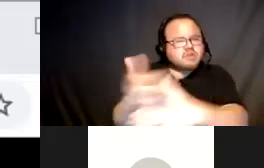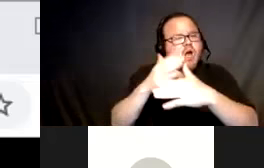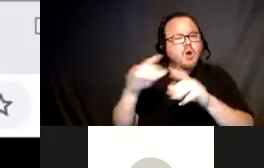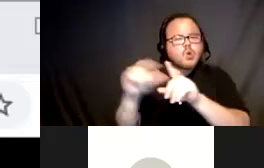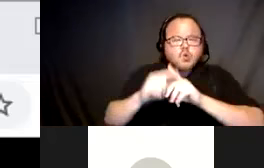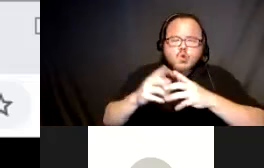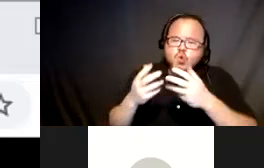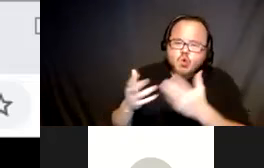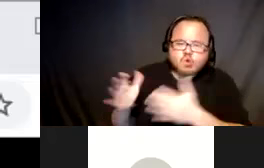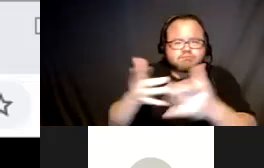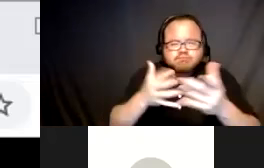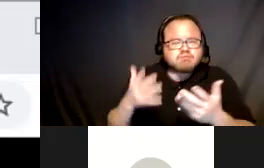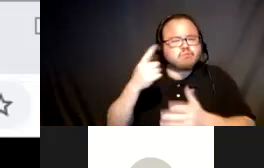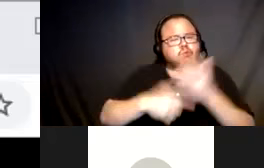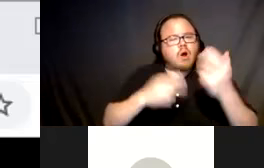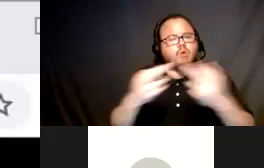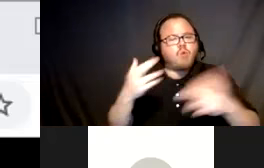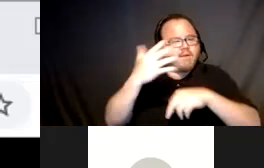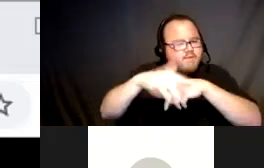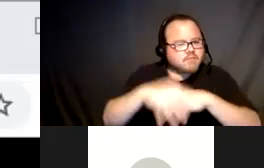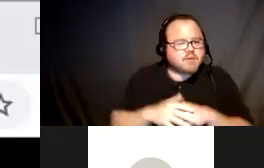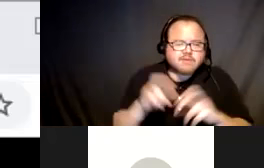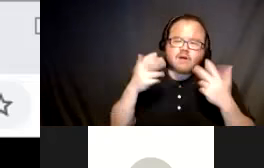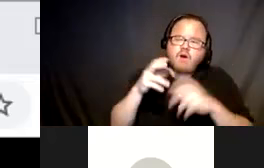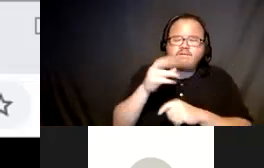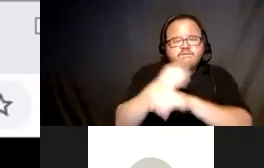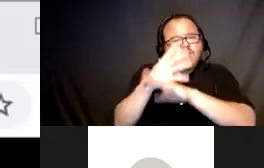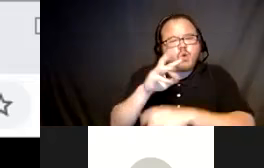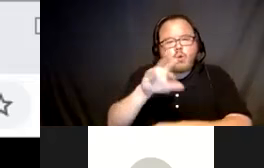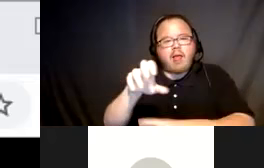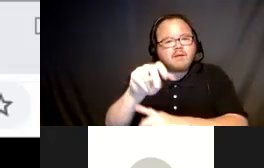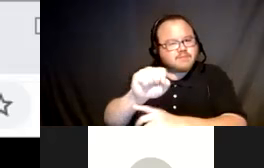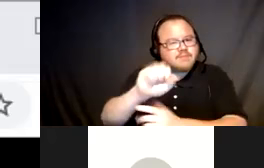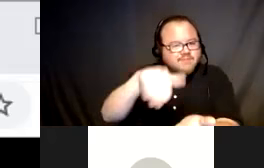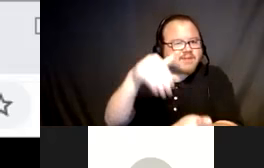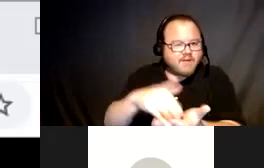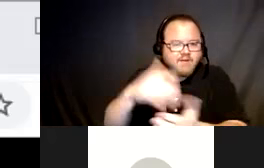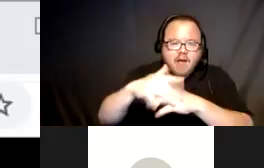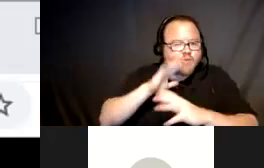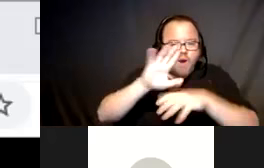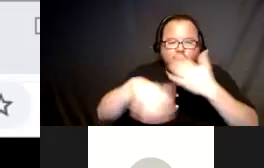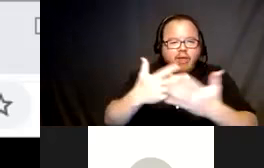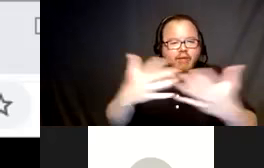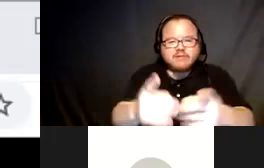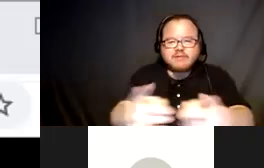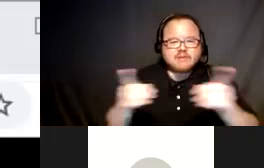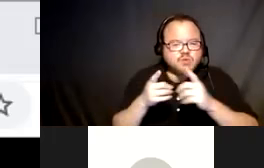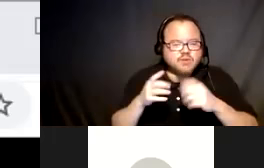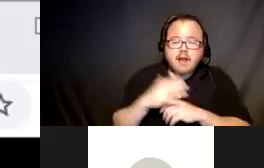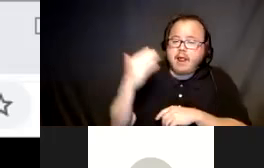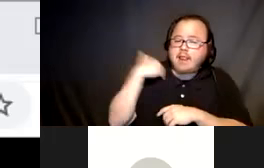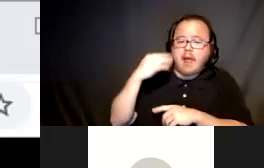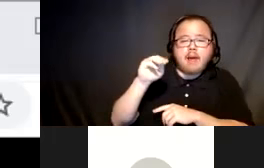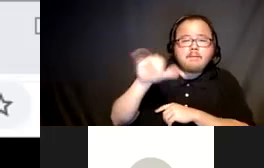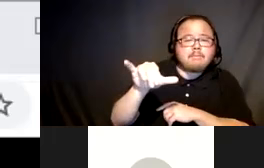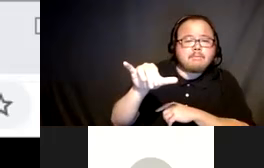some of the resources that we have, like our virtual wellness center, that are available to our district. So last May